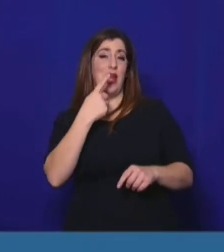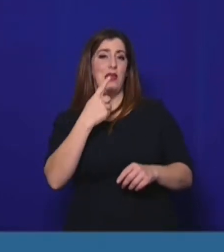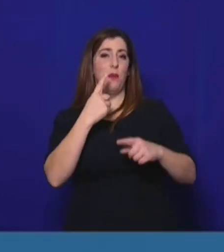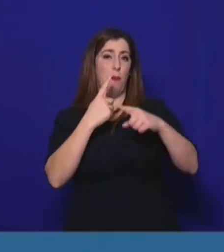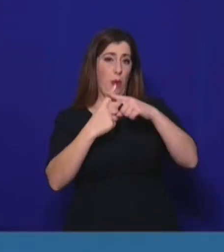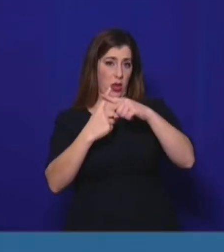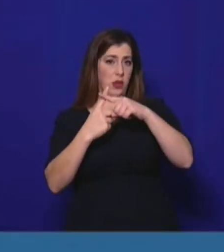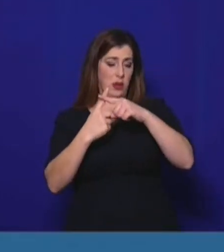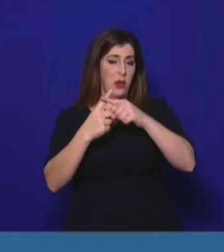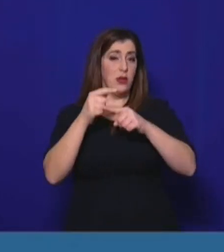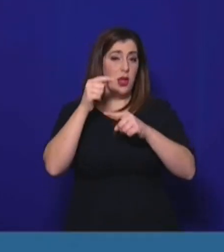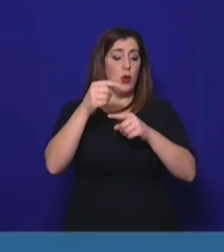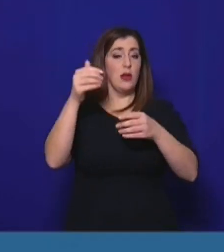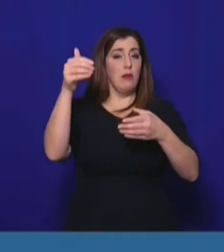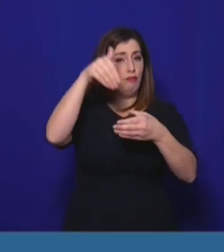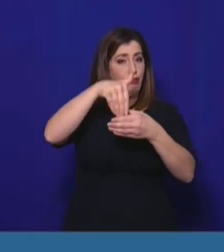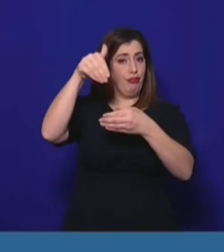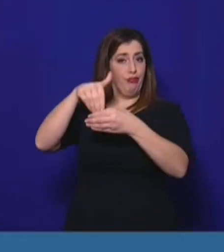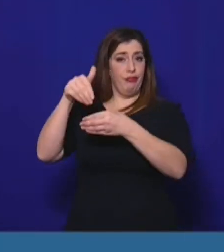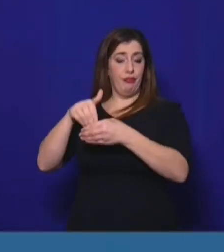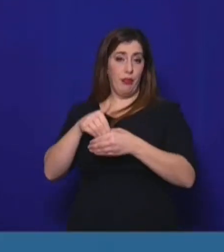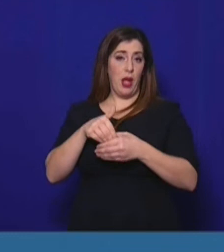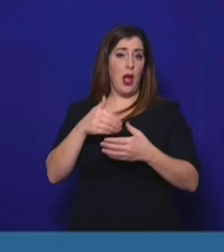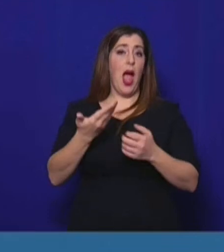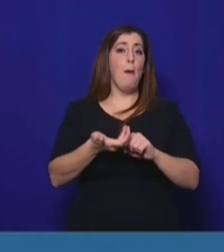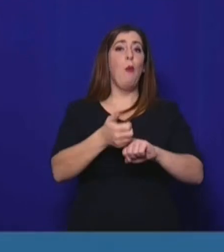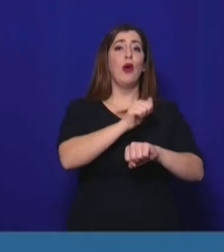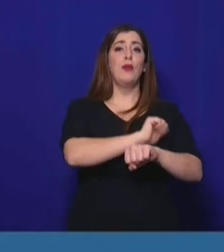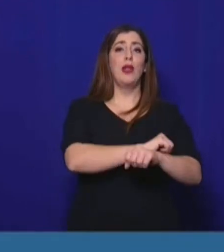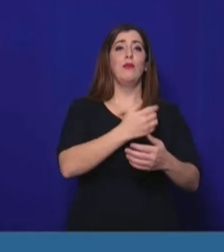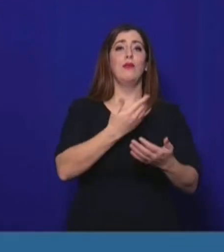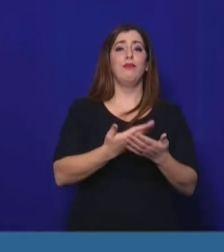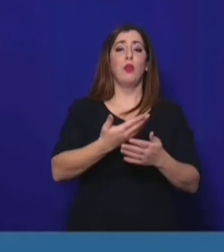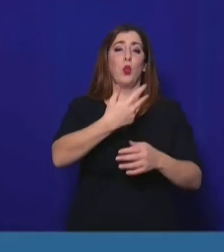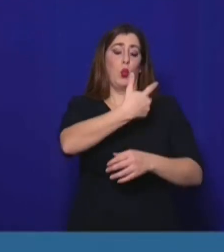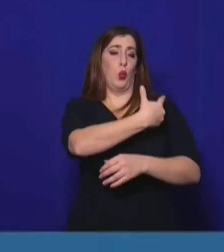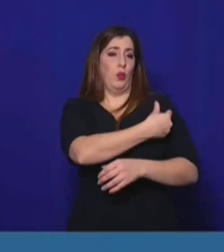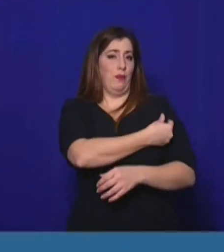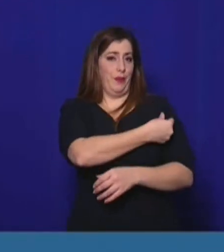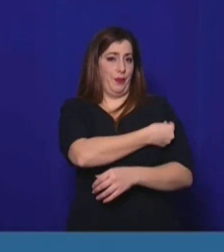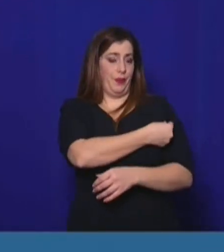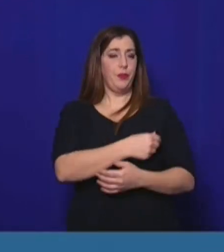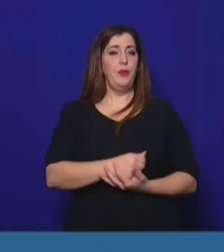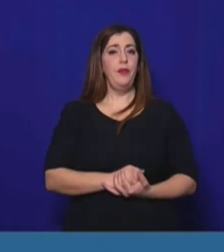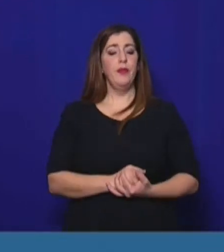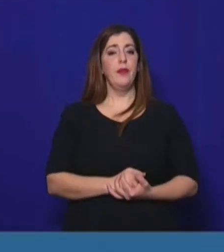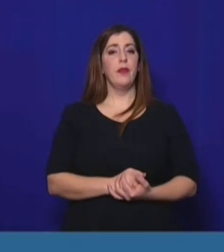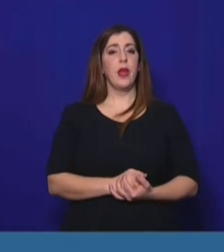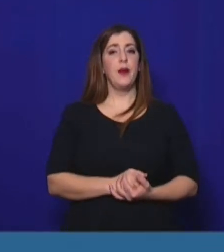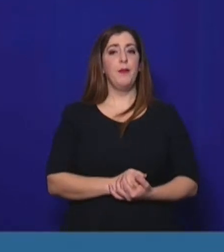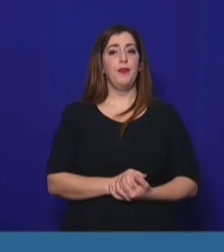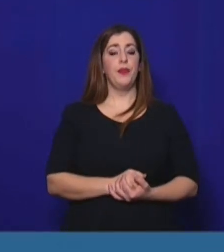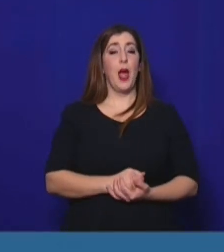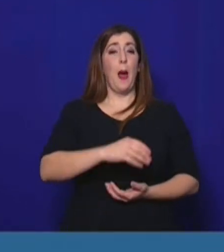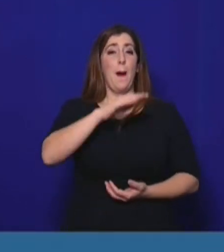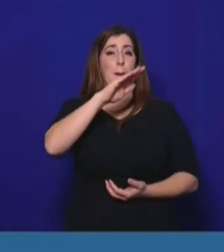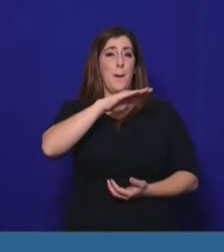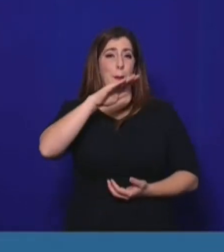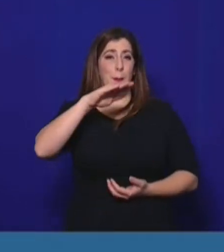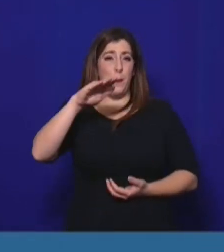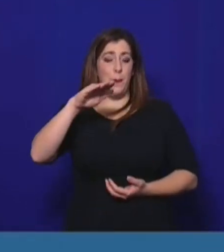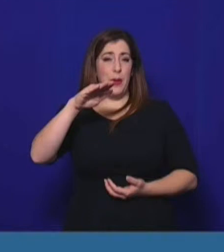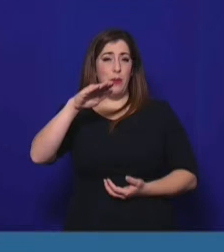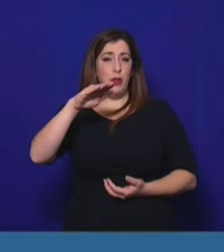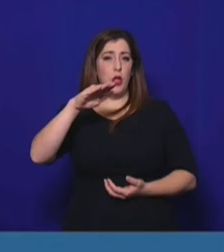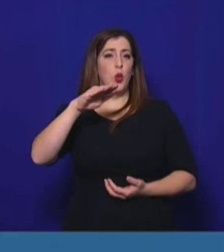the first dose and also the date of the appointment for the second dose. Those people who are registered with Comcare,